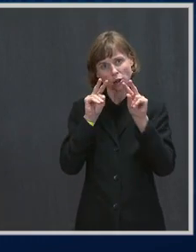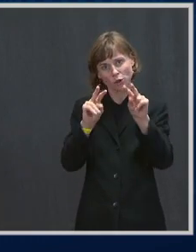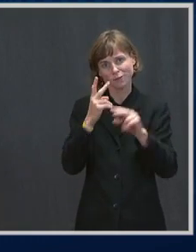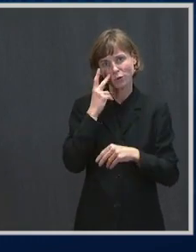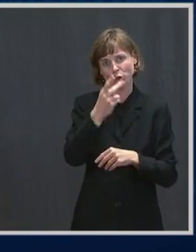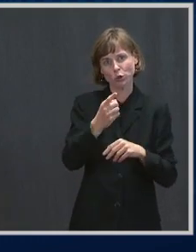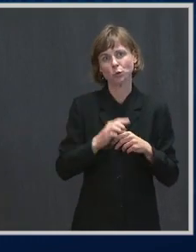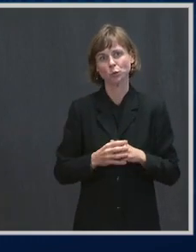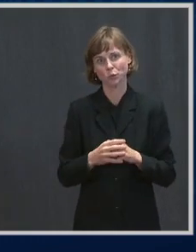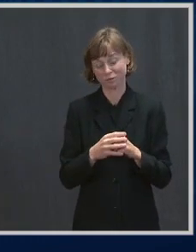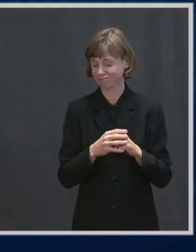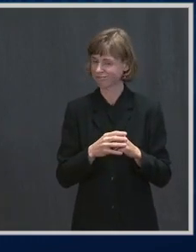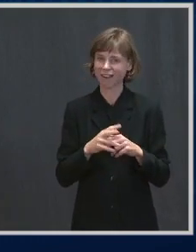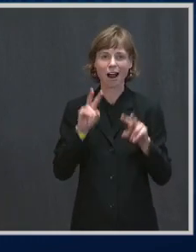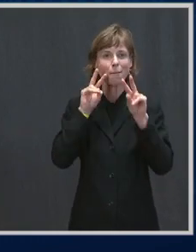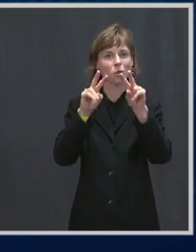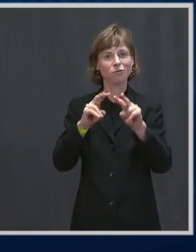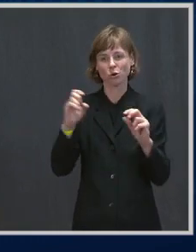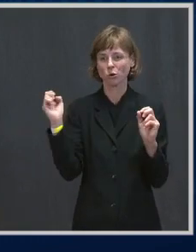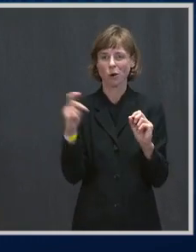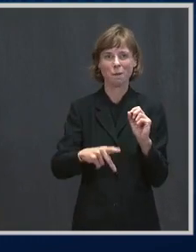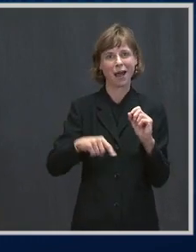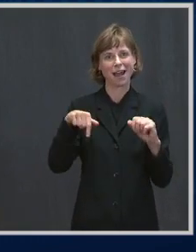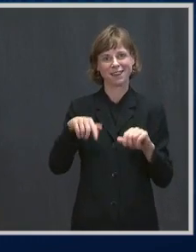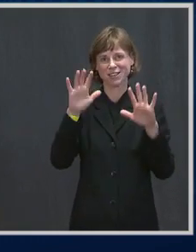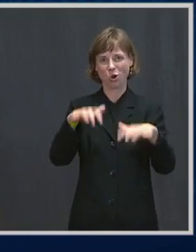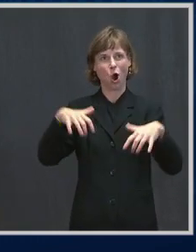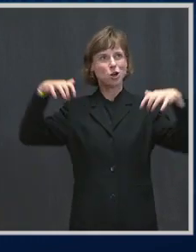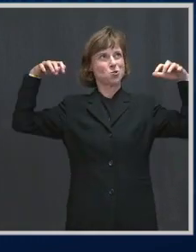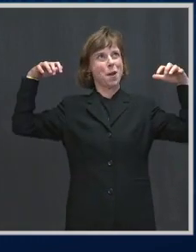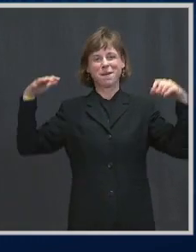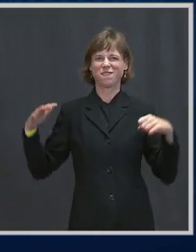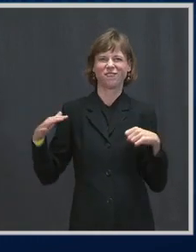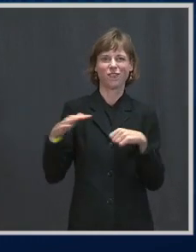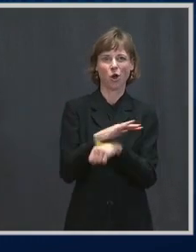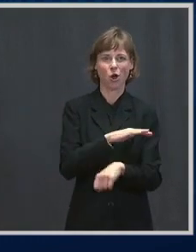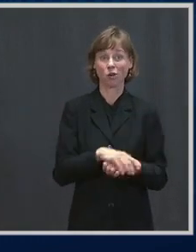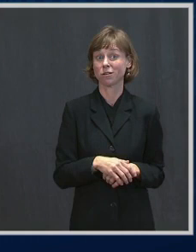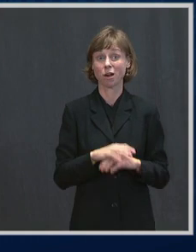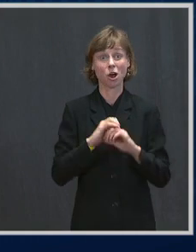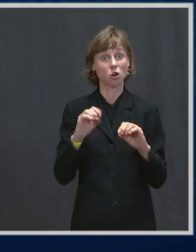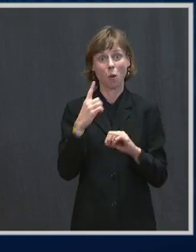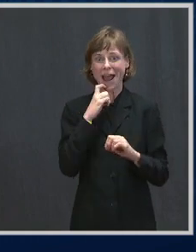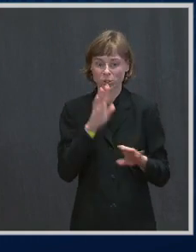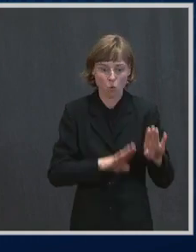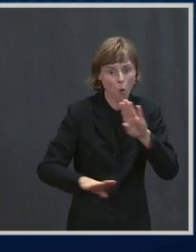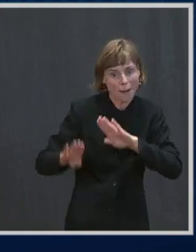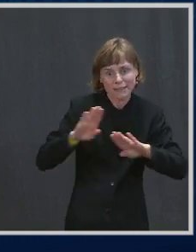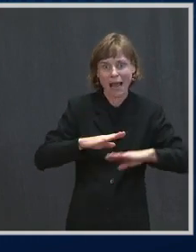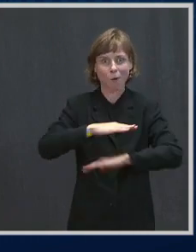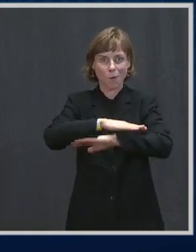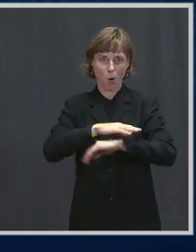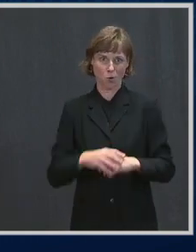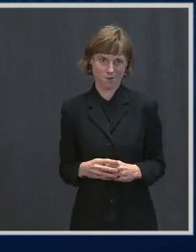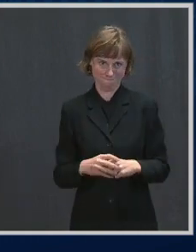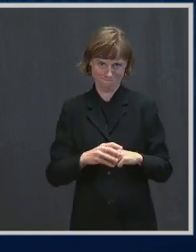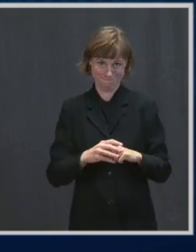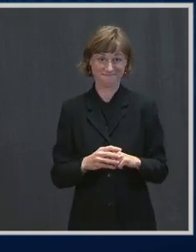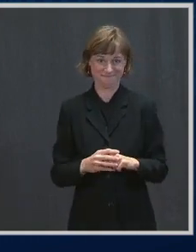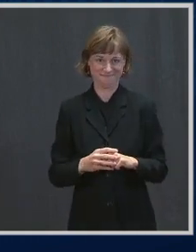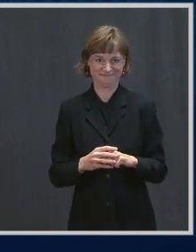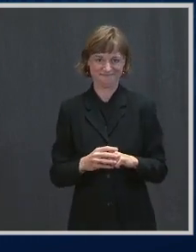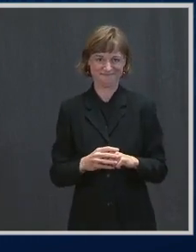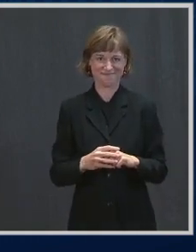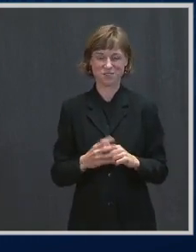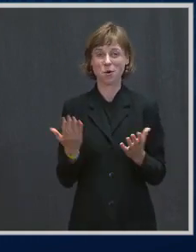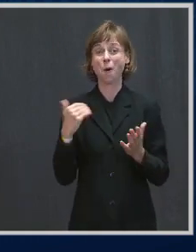you. And I look forward to coming back when this auditorium is filled and no one has to wipe down the podium. So again,